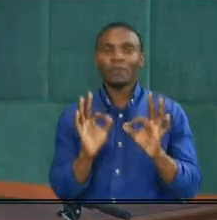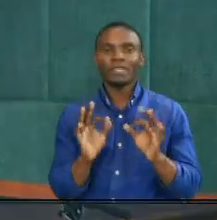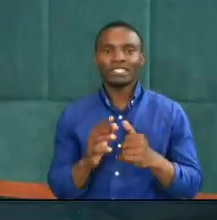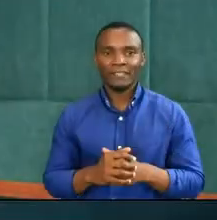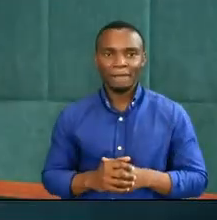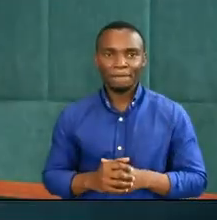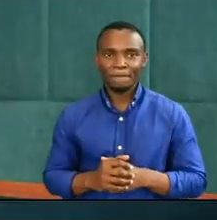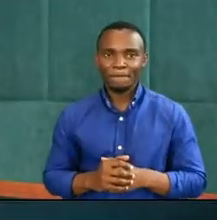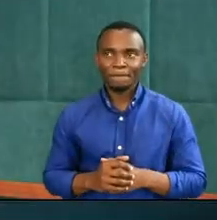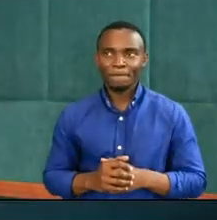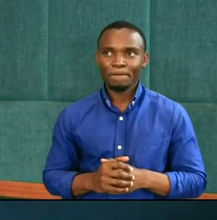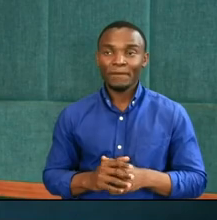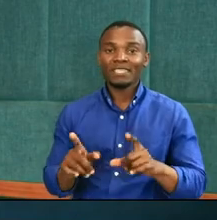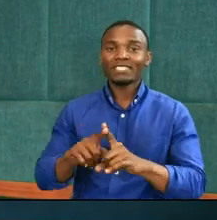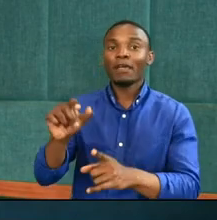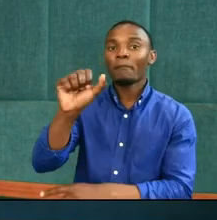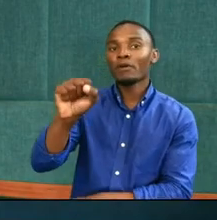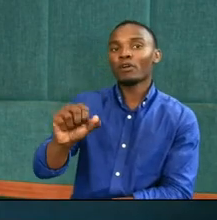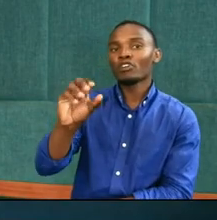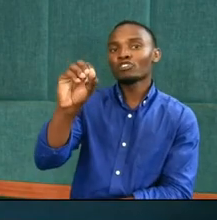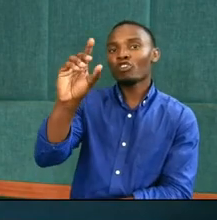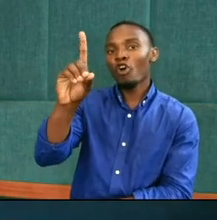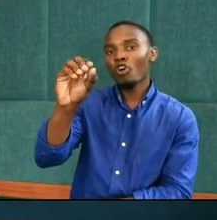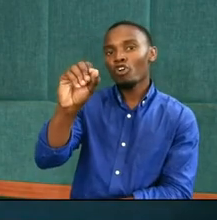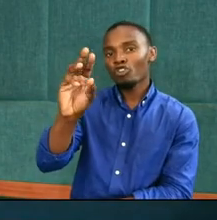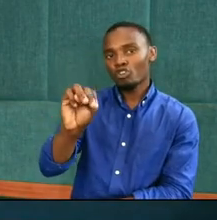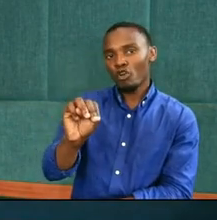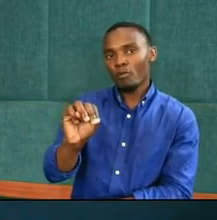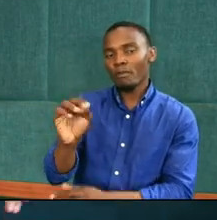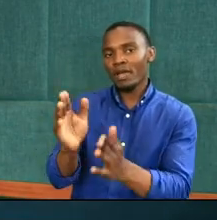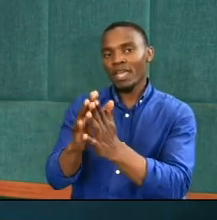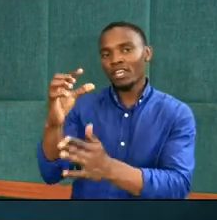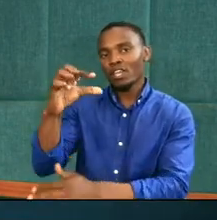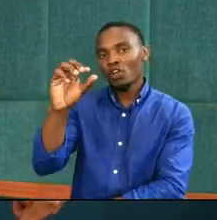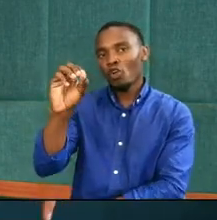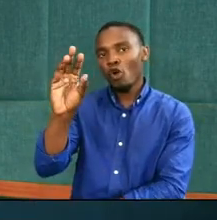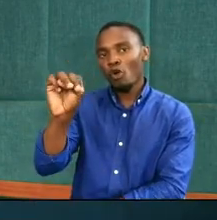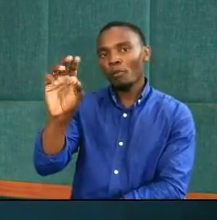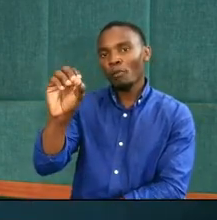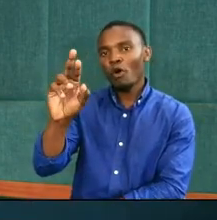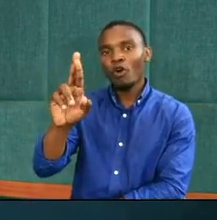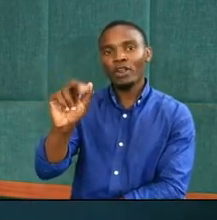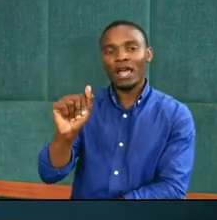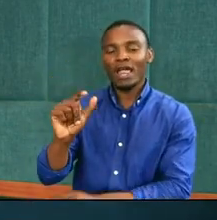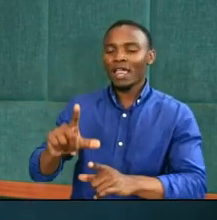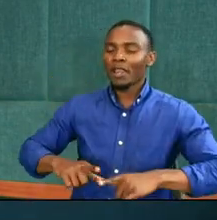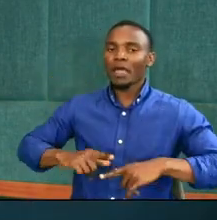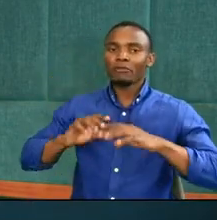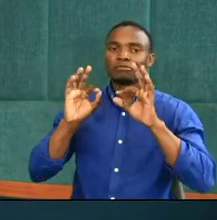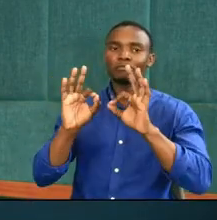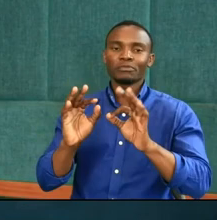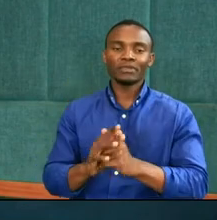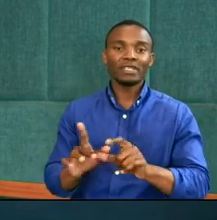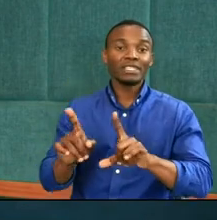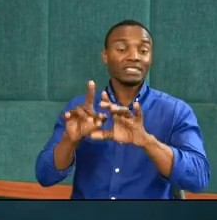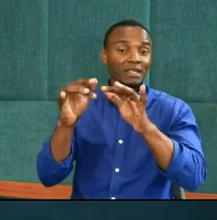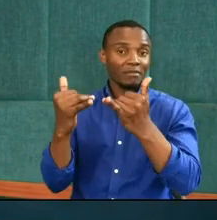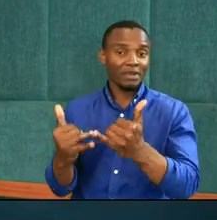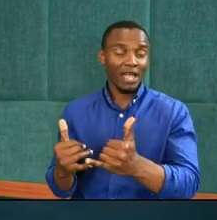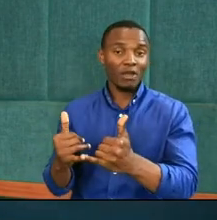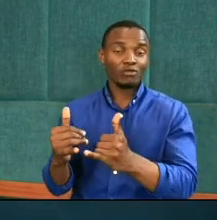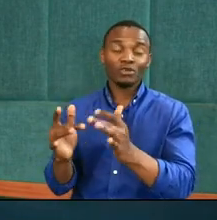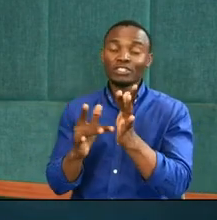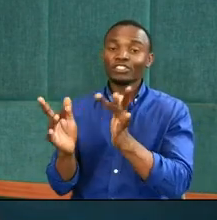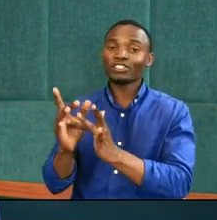good. Sodom and Gomorrah, life was good. Again, he's coming at a time